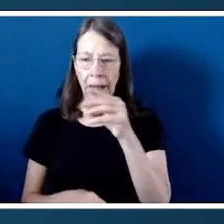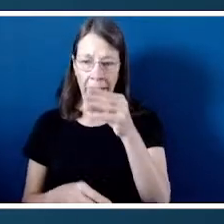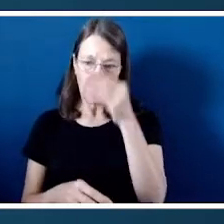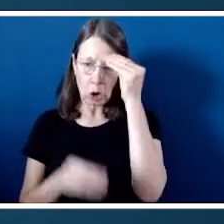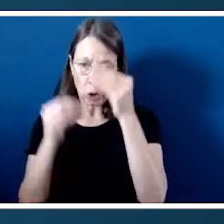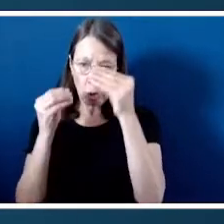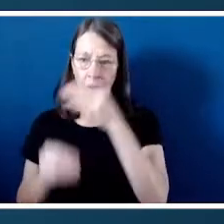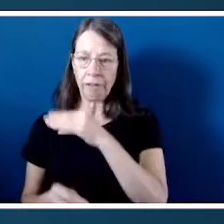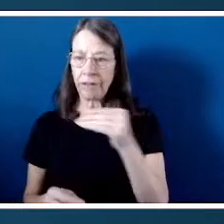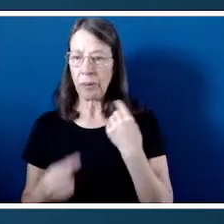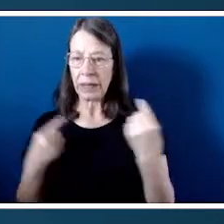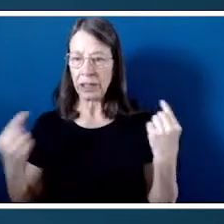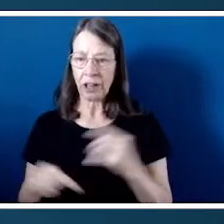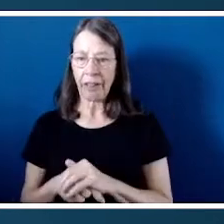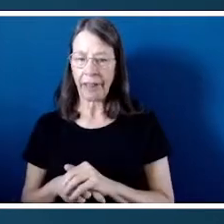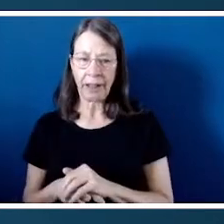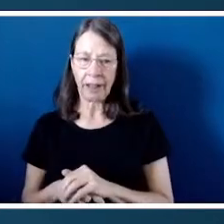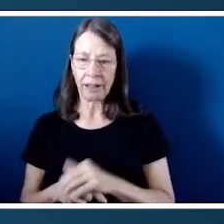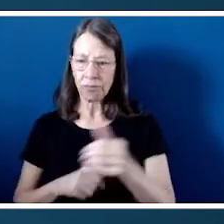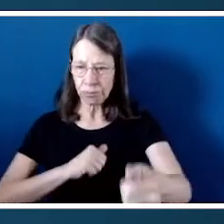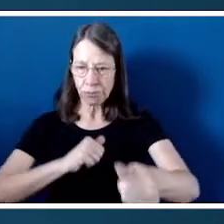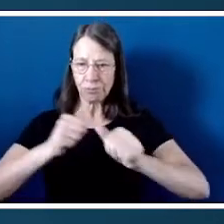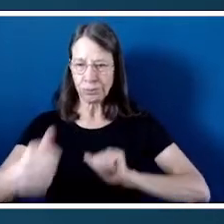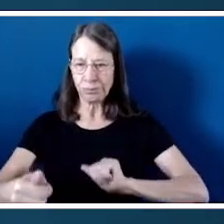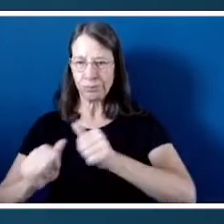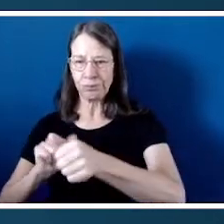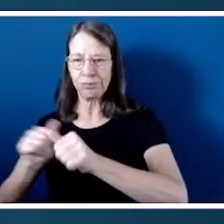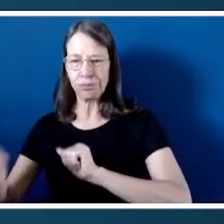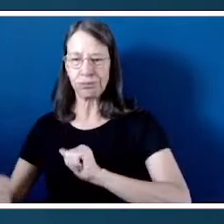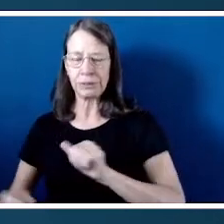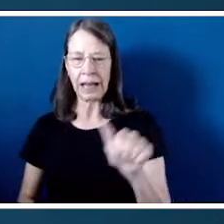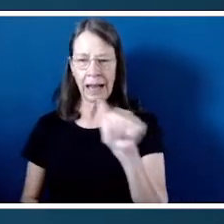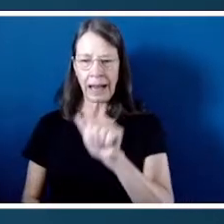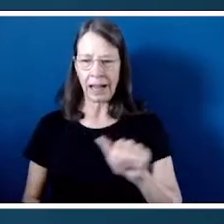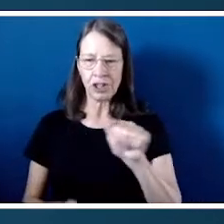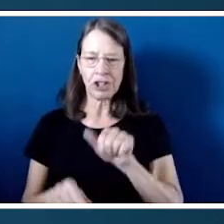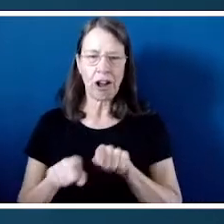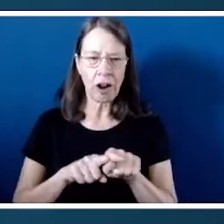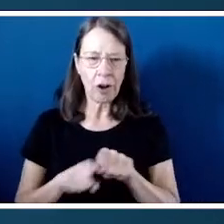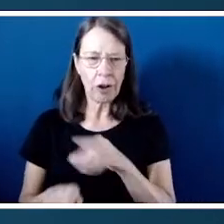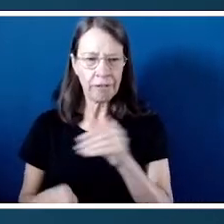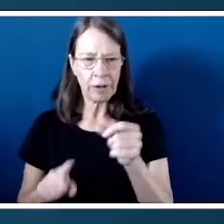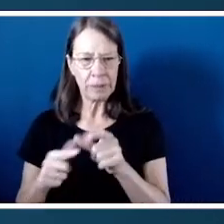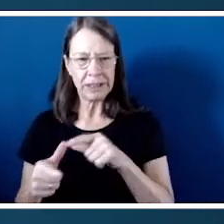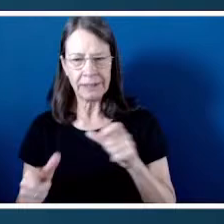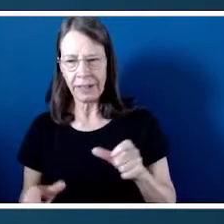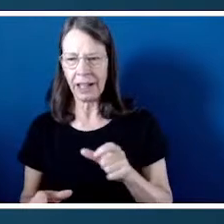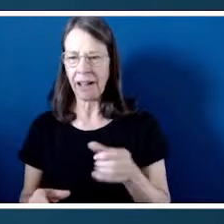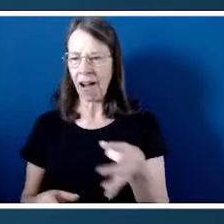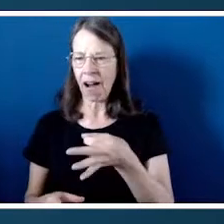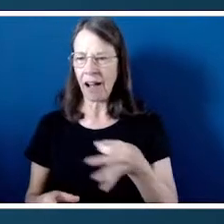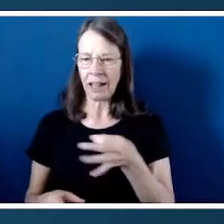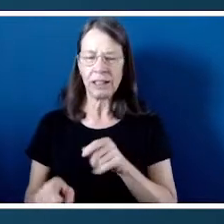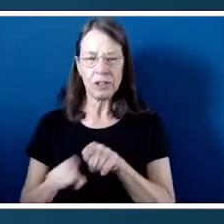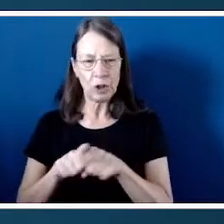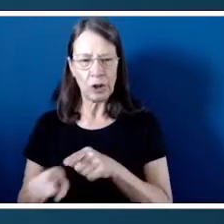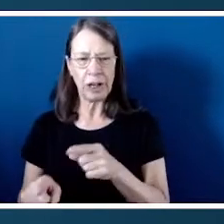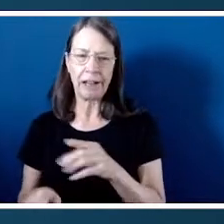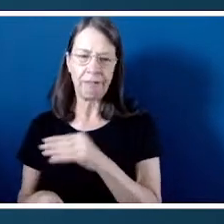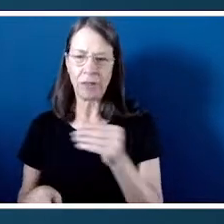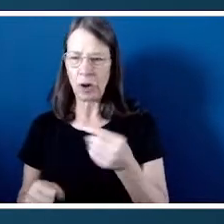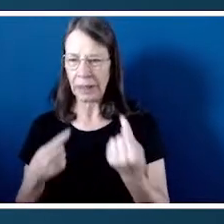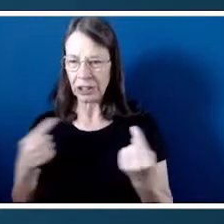islands learning from Asia, Asia learning from the Pacific, and Australia learning from across the